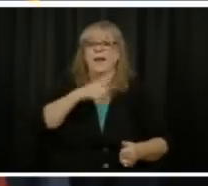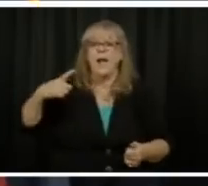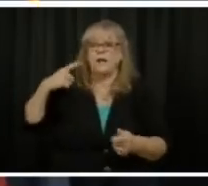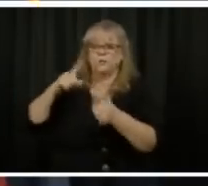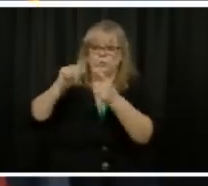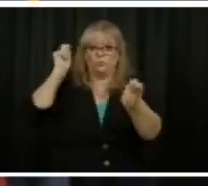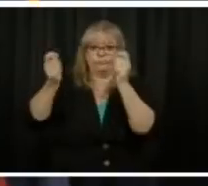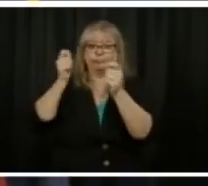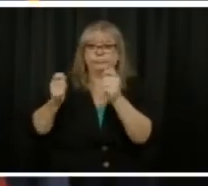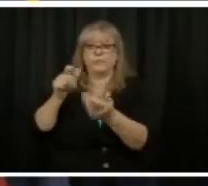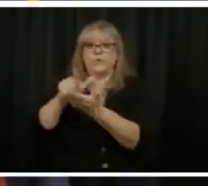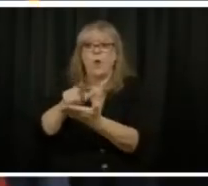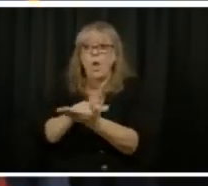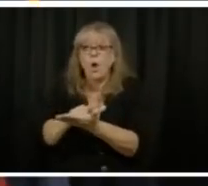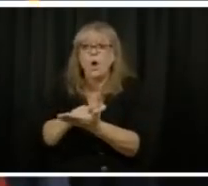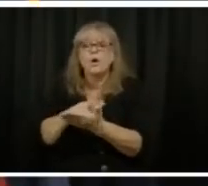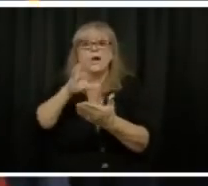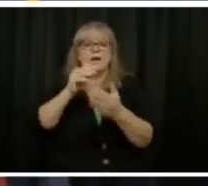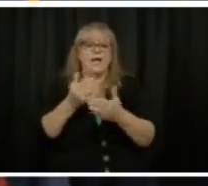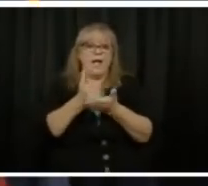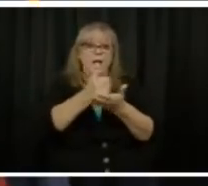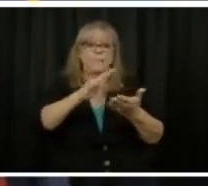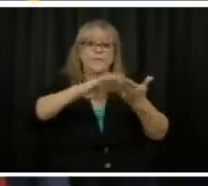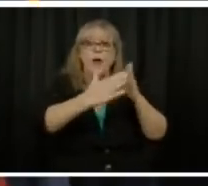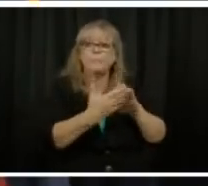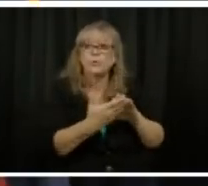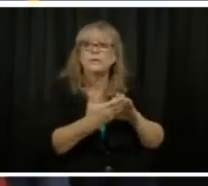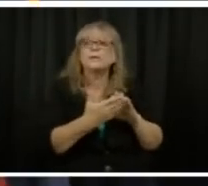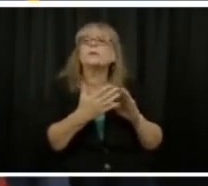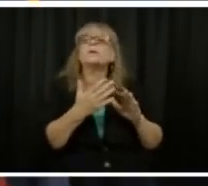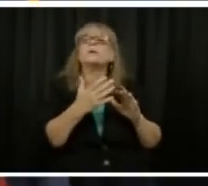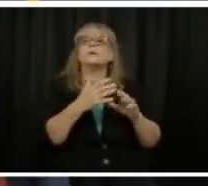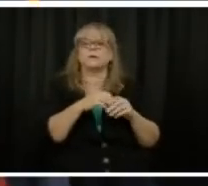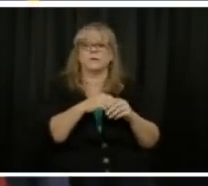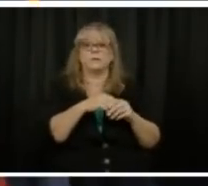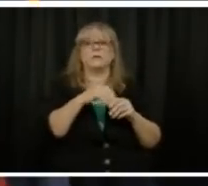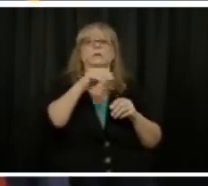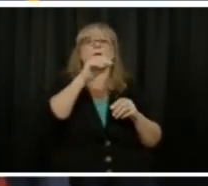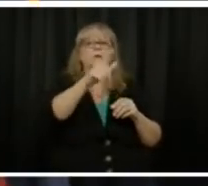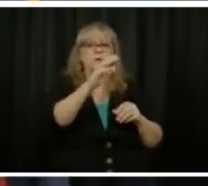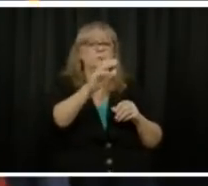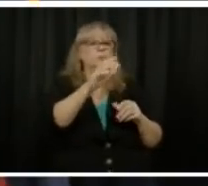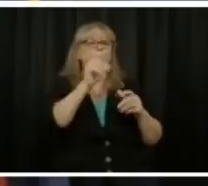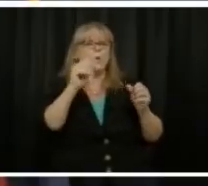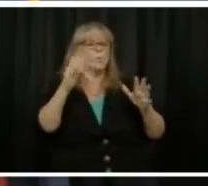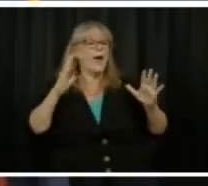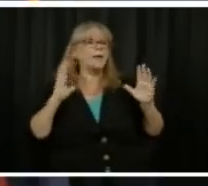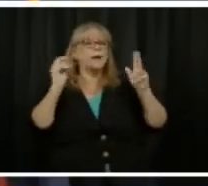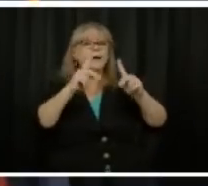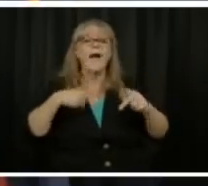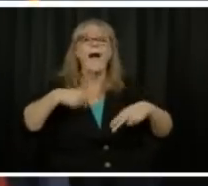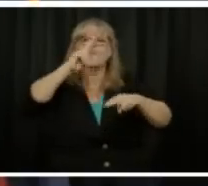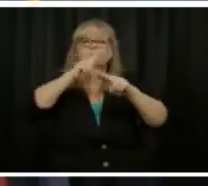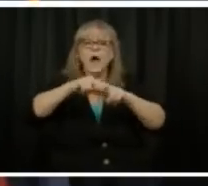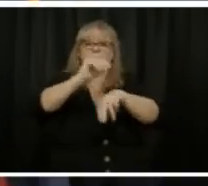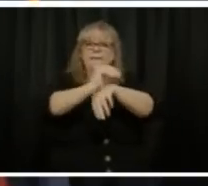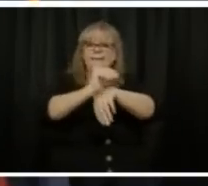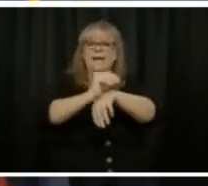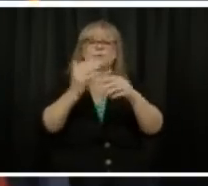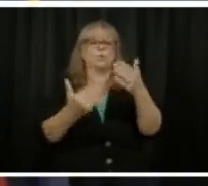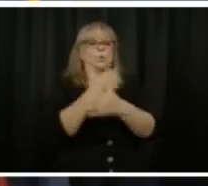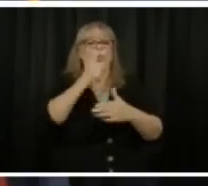vibrant nightlife in the new normal when the pandemic is over as part of their cultural and economic recovery, and allow bars to be open